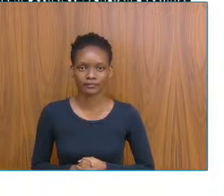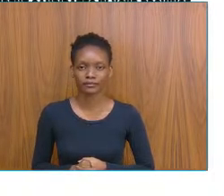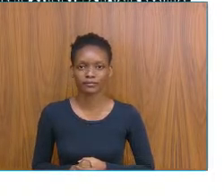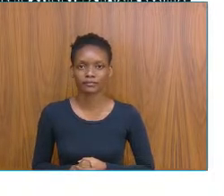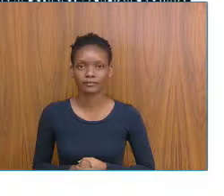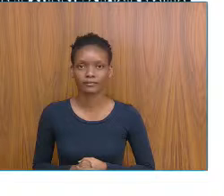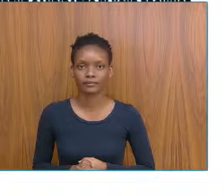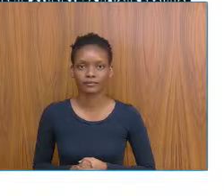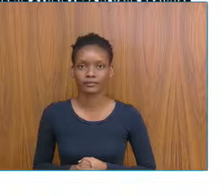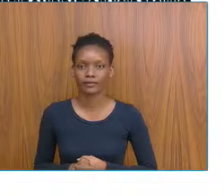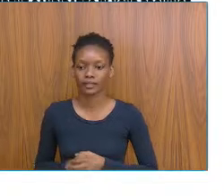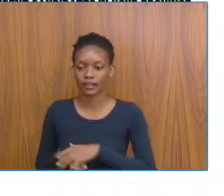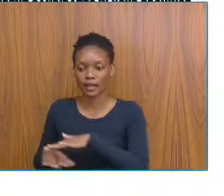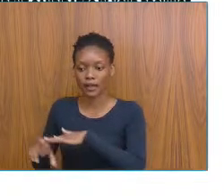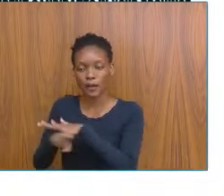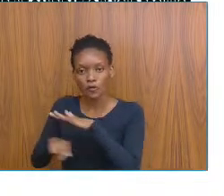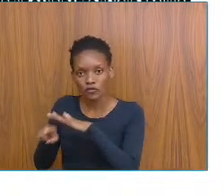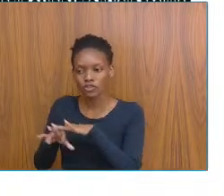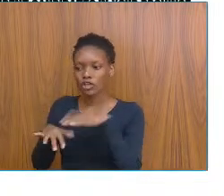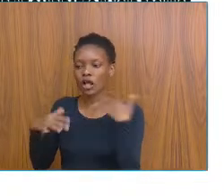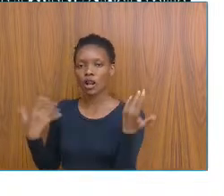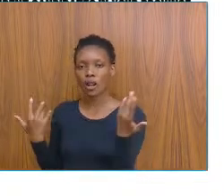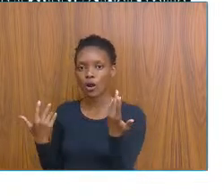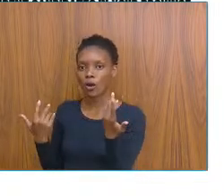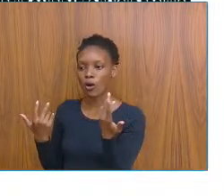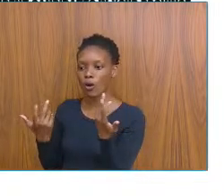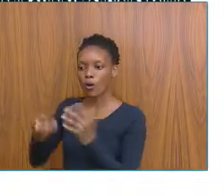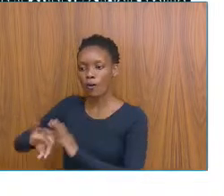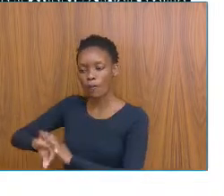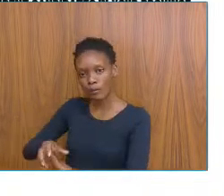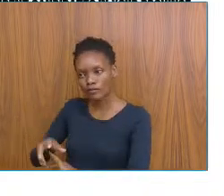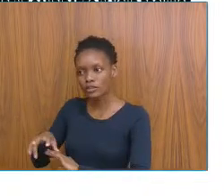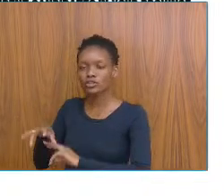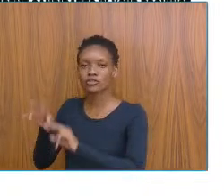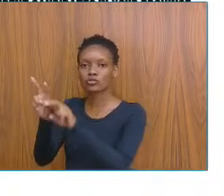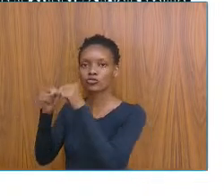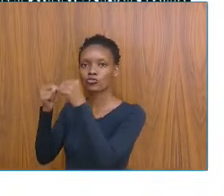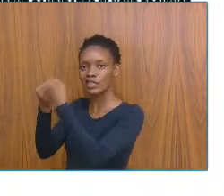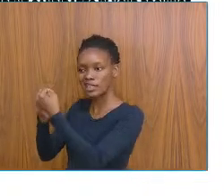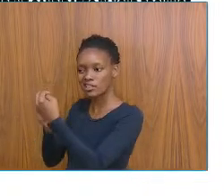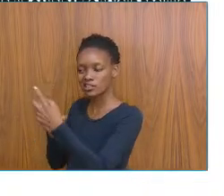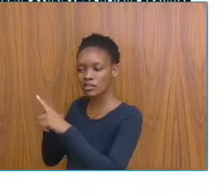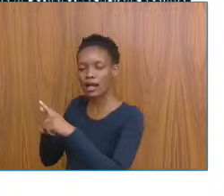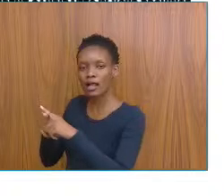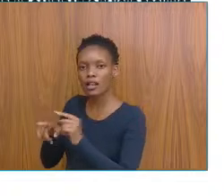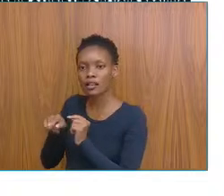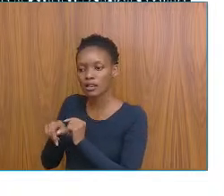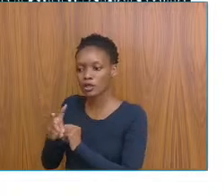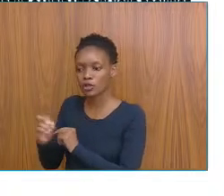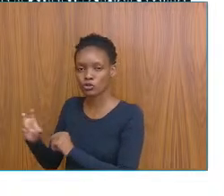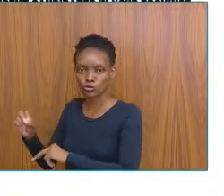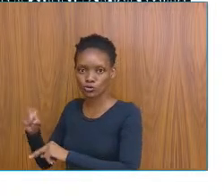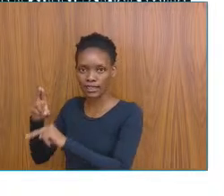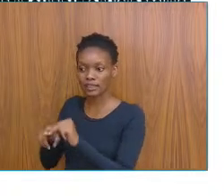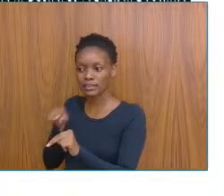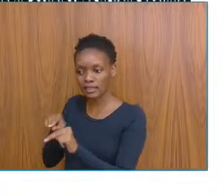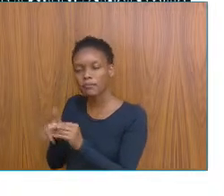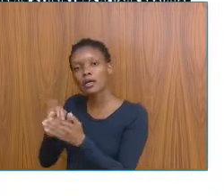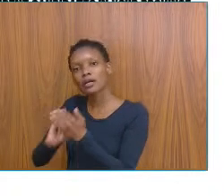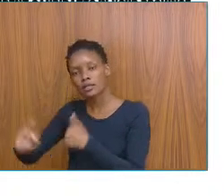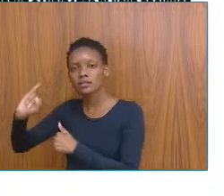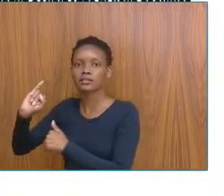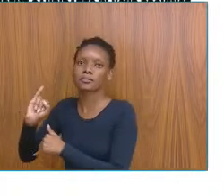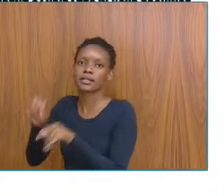The remaining regional or province to national 200 seats will be contested by independent